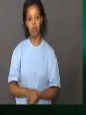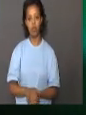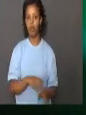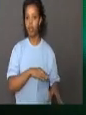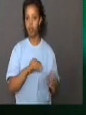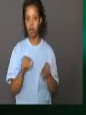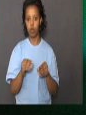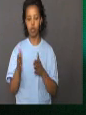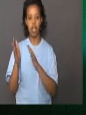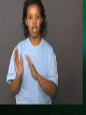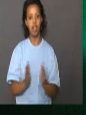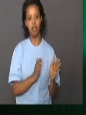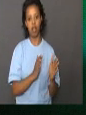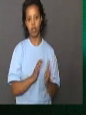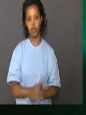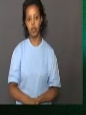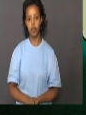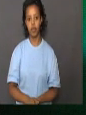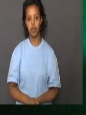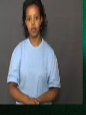Students, let's get ready.